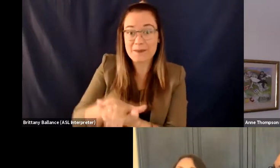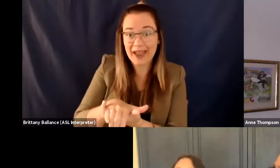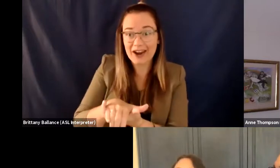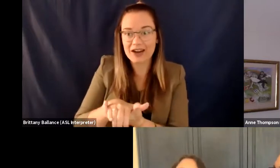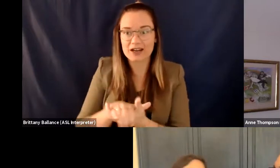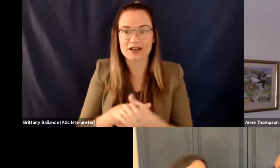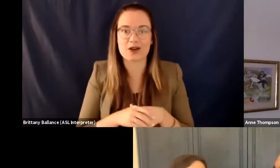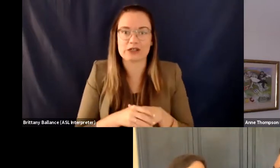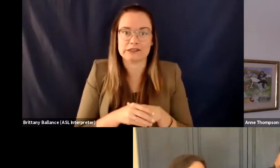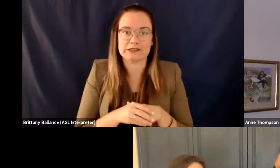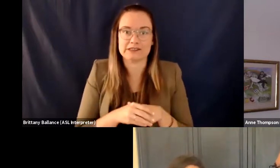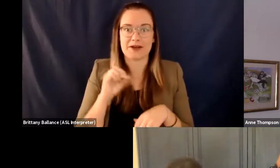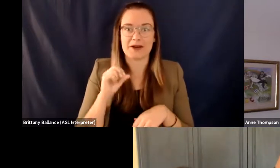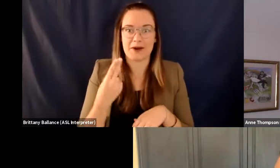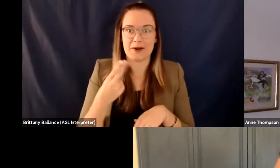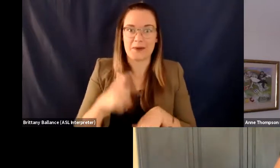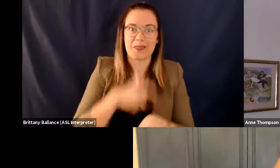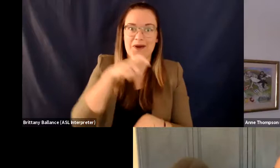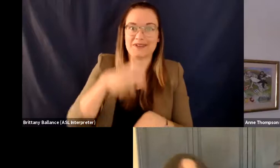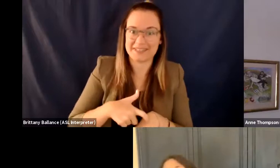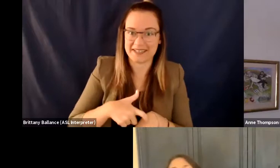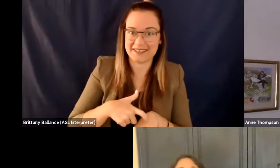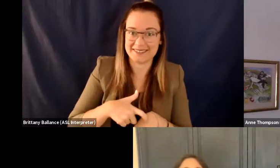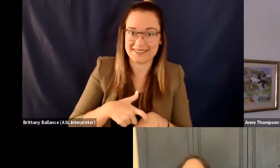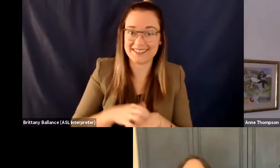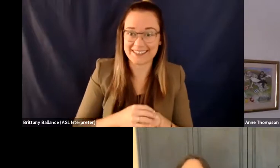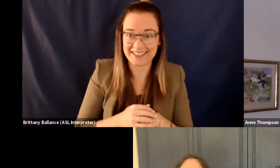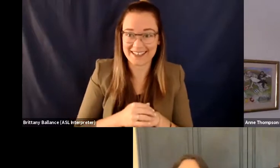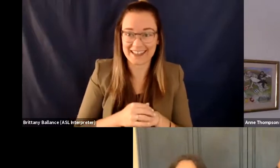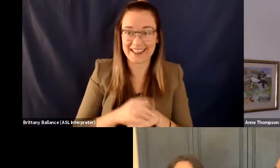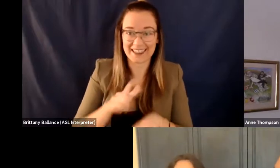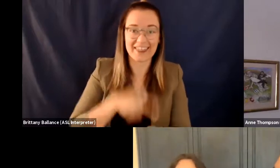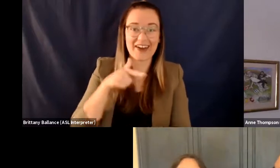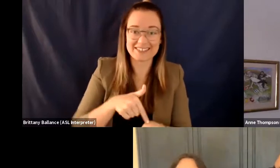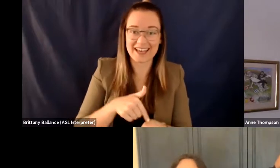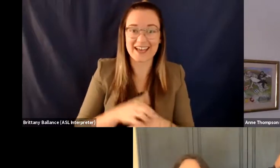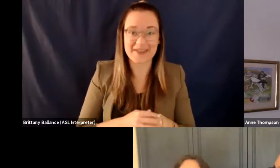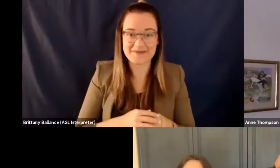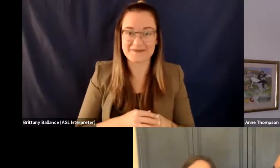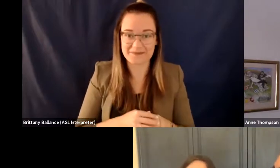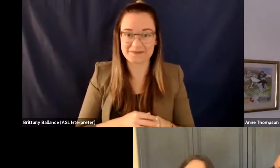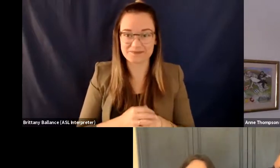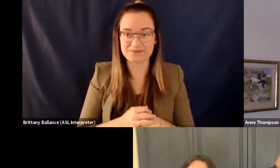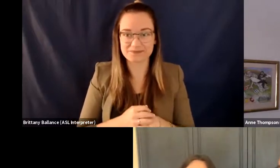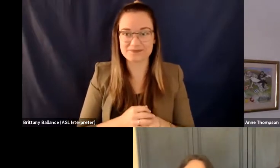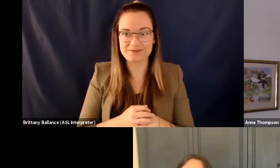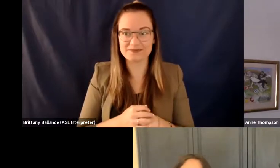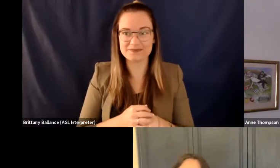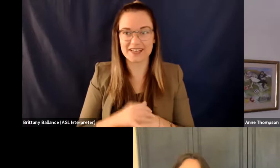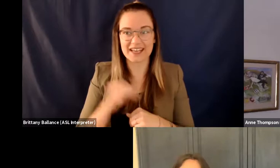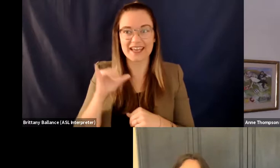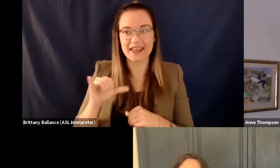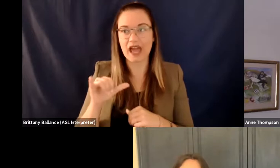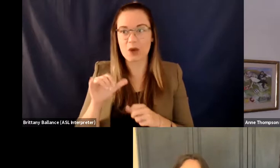Oh. Took a while. Been a long courtship. Yeah. That's really bad. We had to make a couple